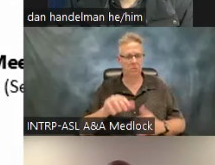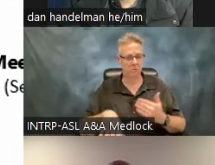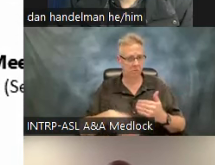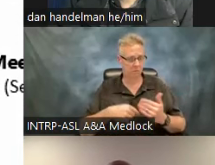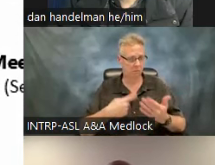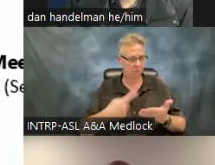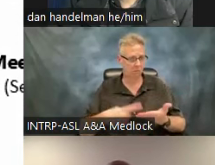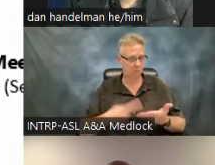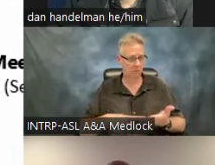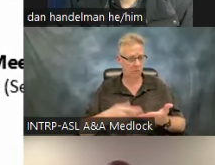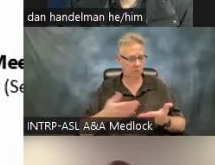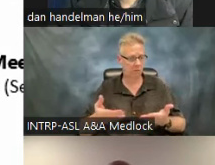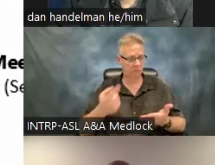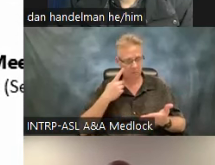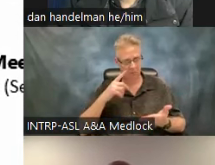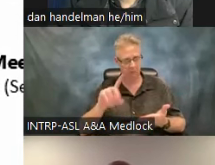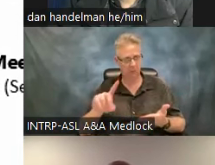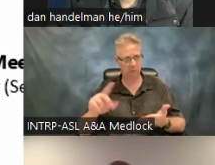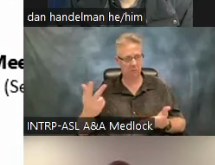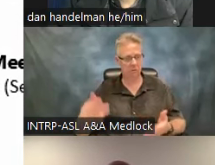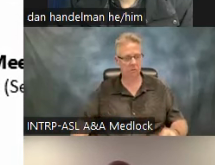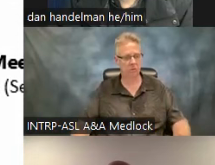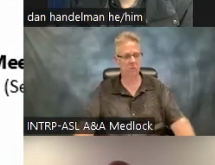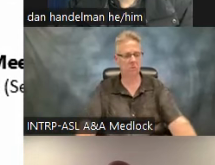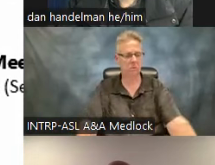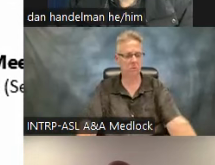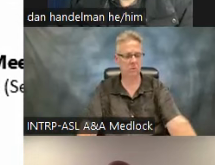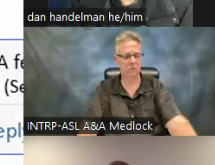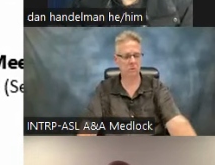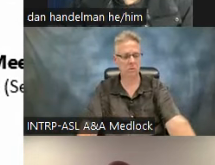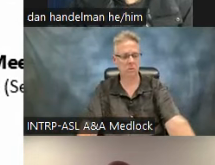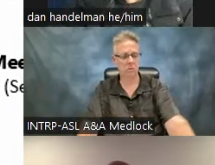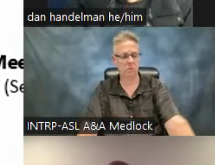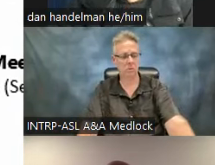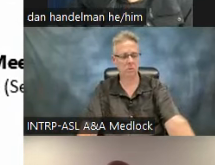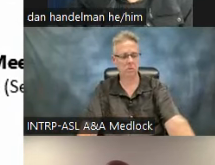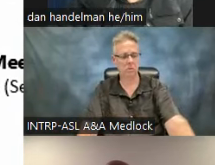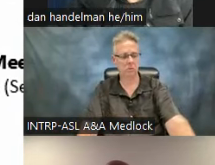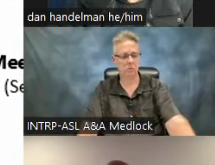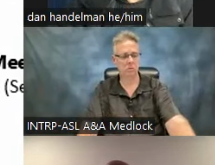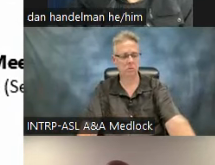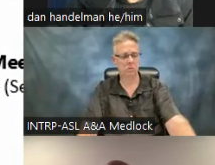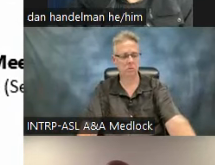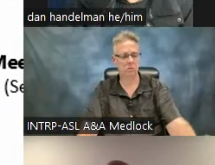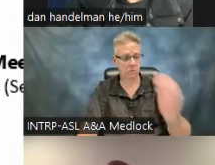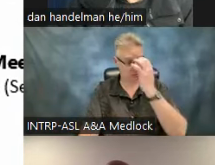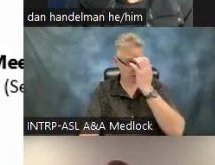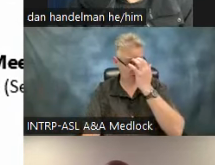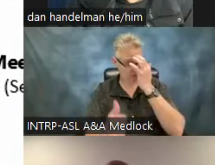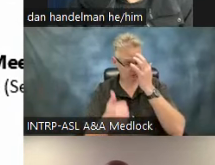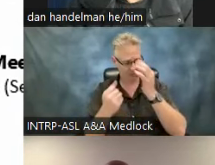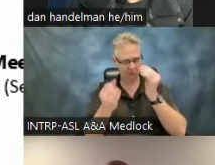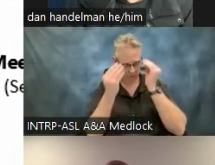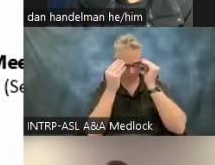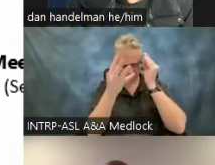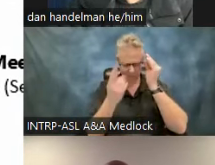or question for D3? Then let me ask, is there a strong opposition to changing